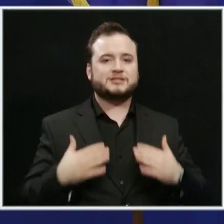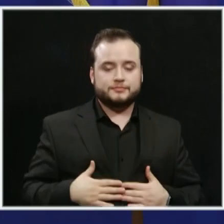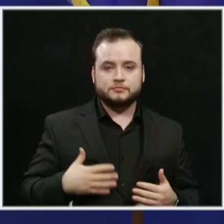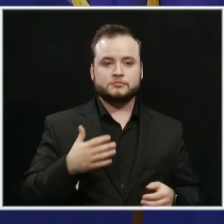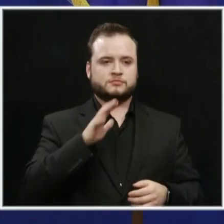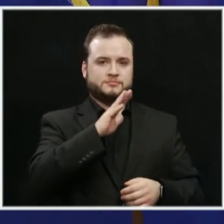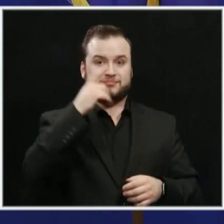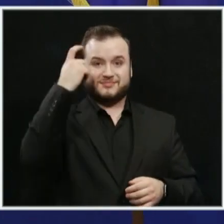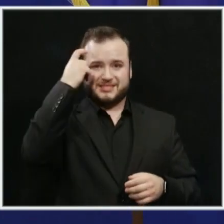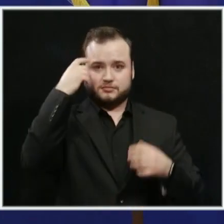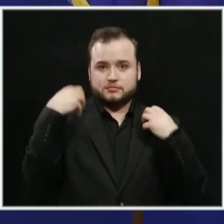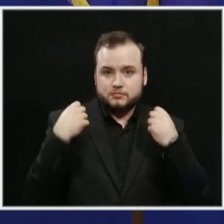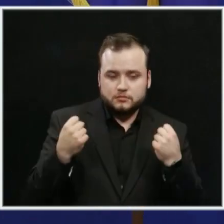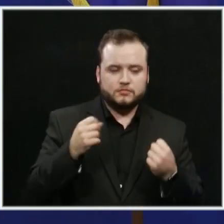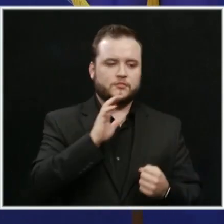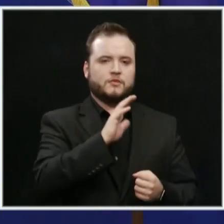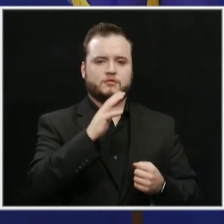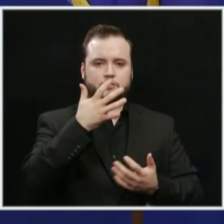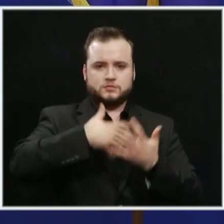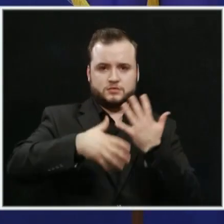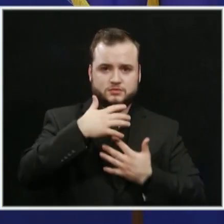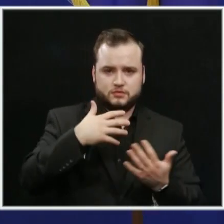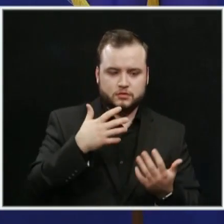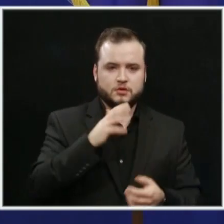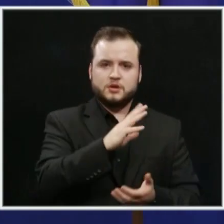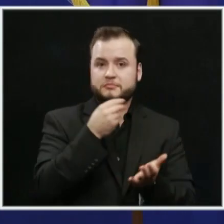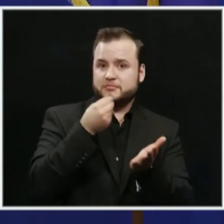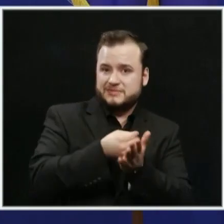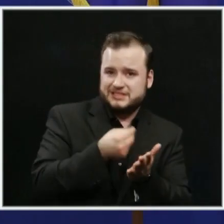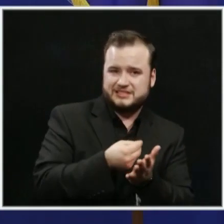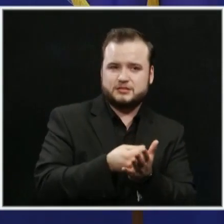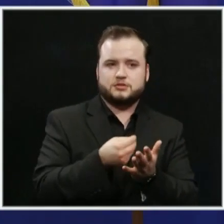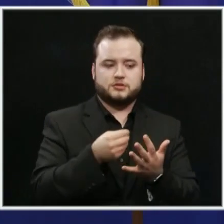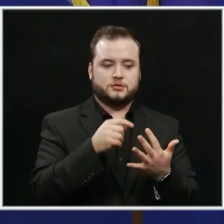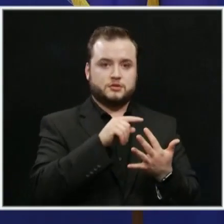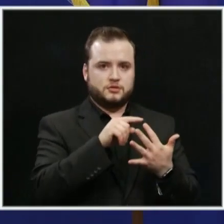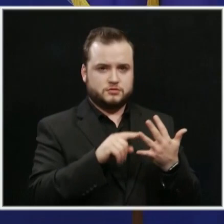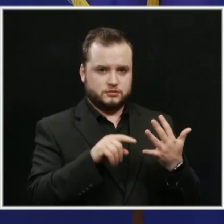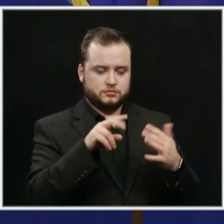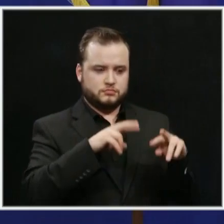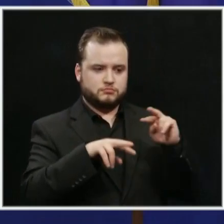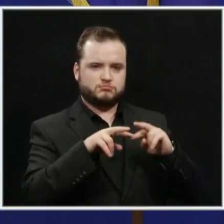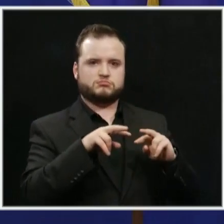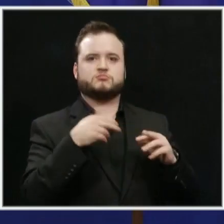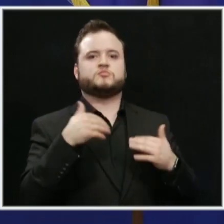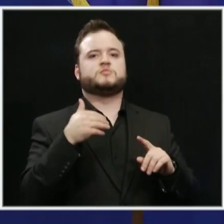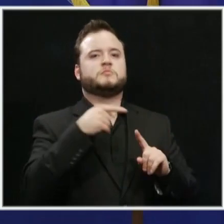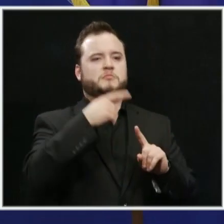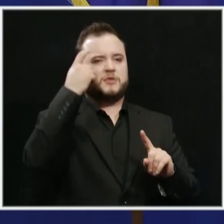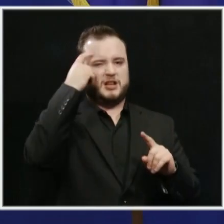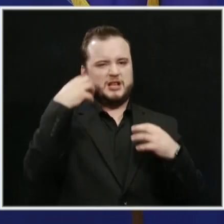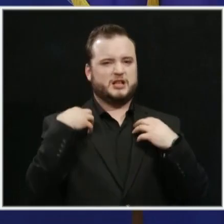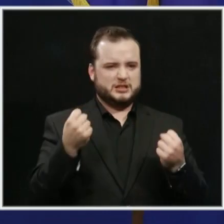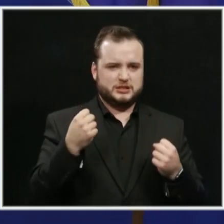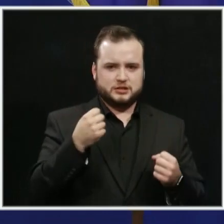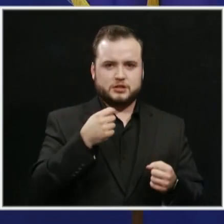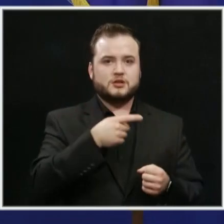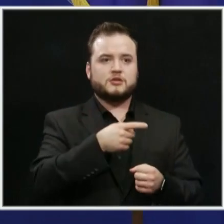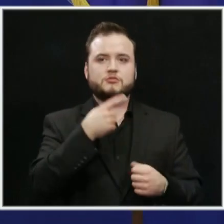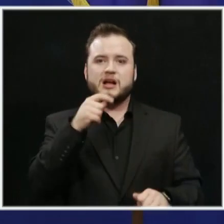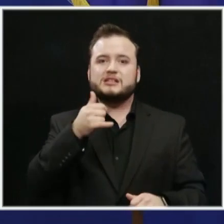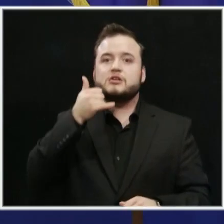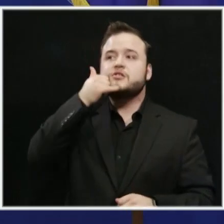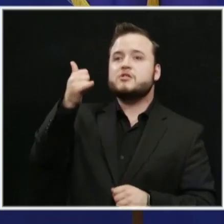And just to know, our mental health providers are open. We have made changes through executive orders to allow telemedicine, and they're taking a lot